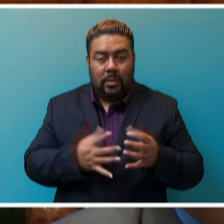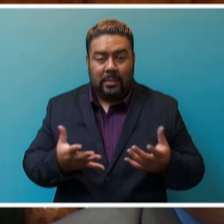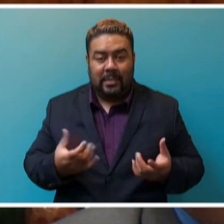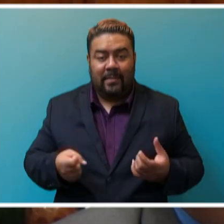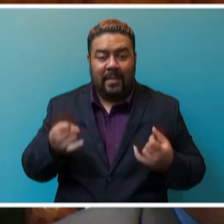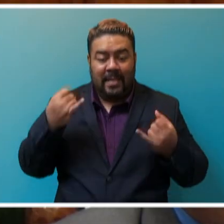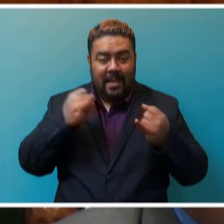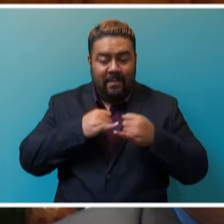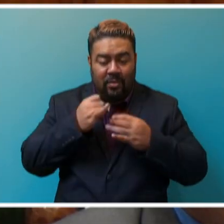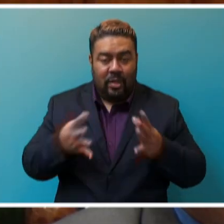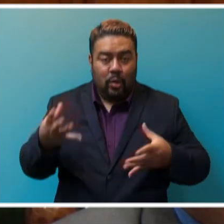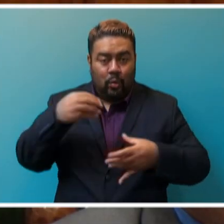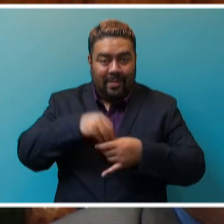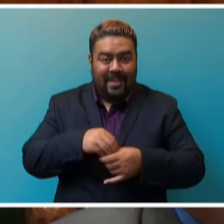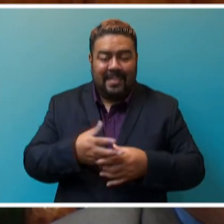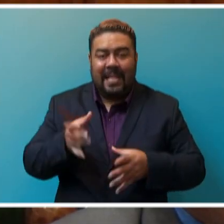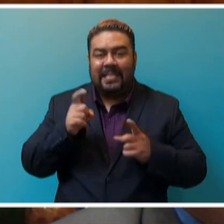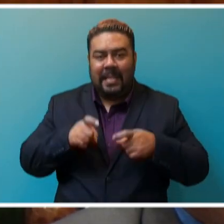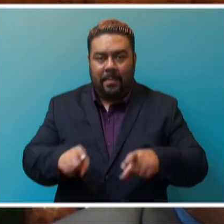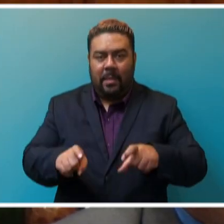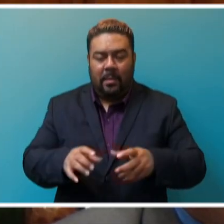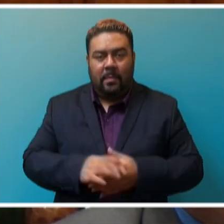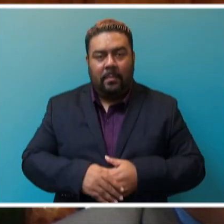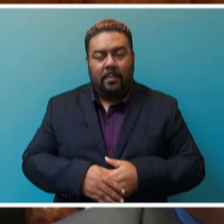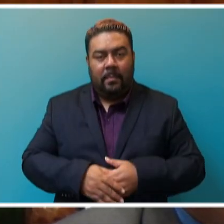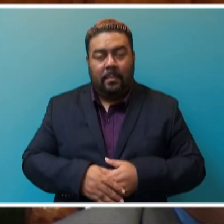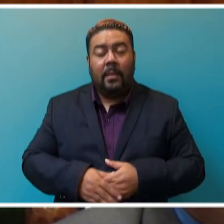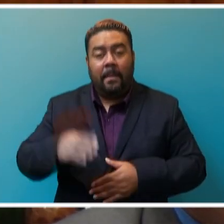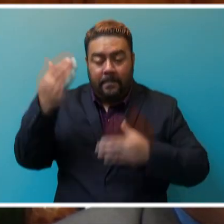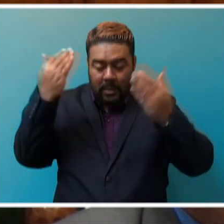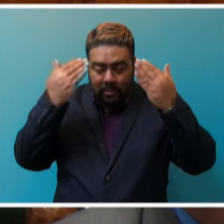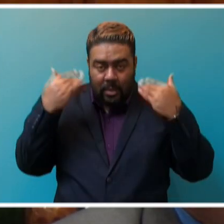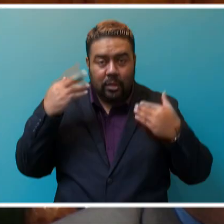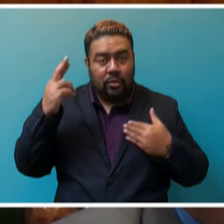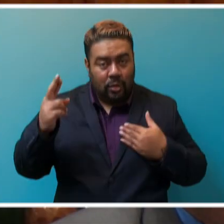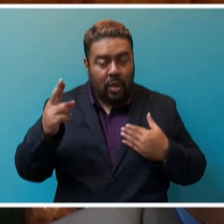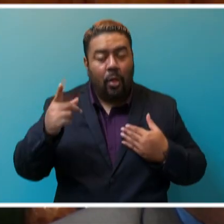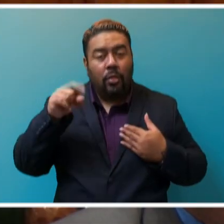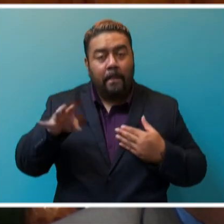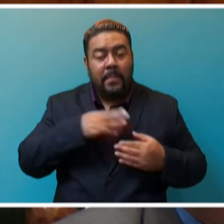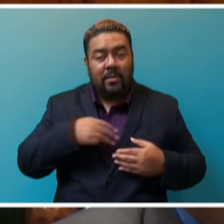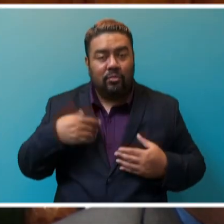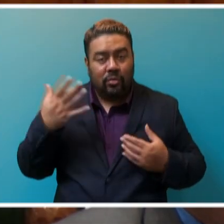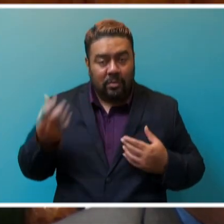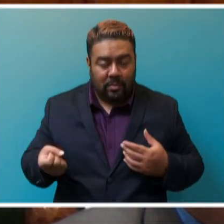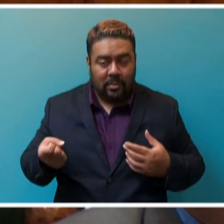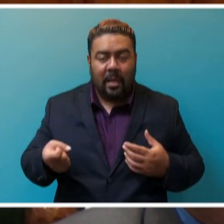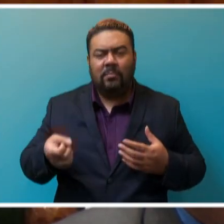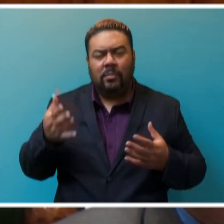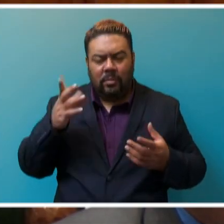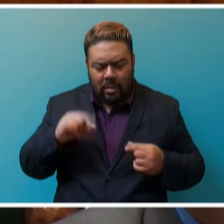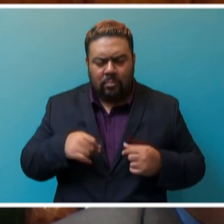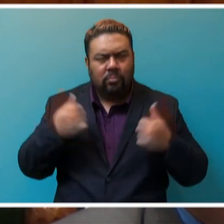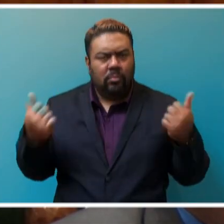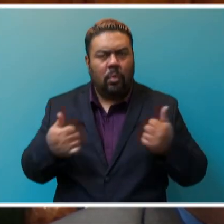innovation, inclusiveness, and sustainability. Mr. Speaker, sir, the Ministry has undertaken